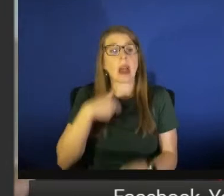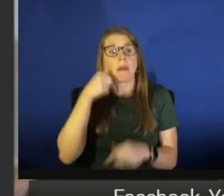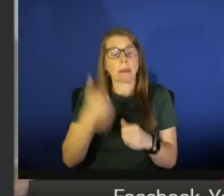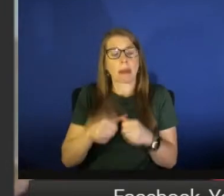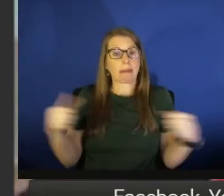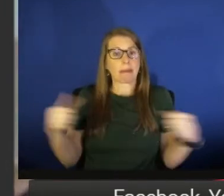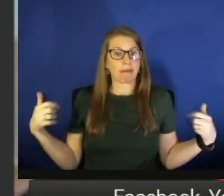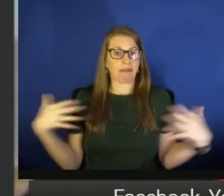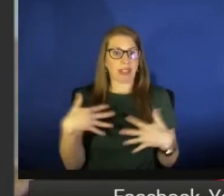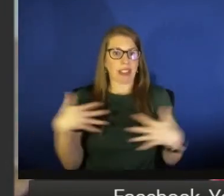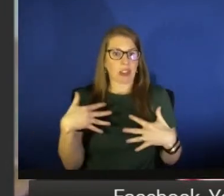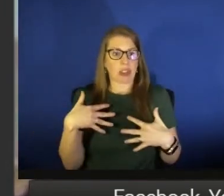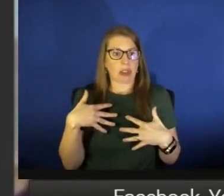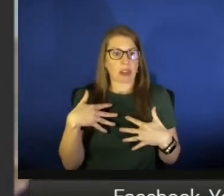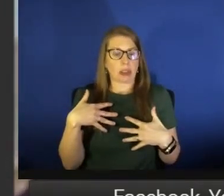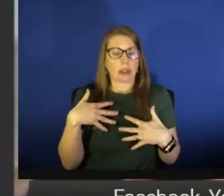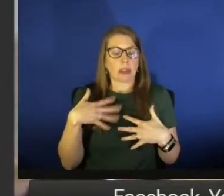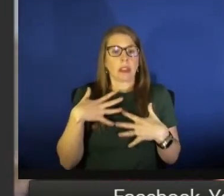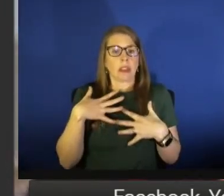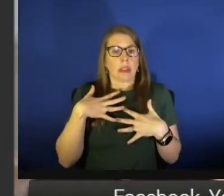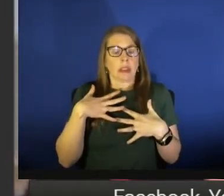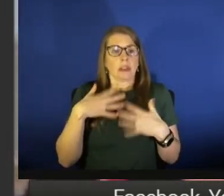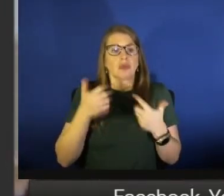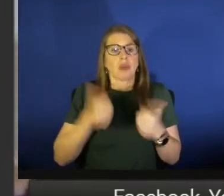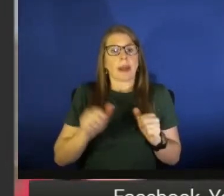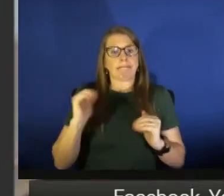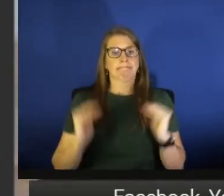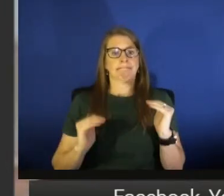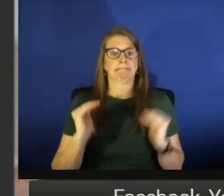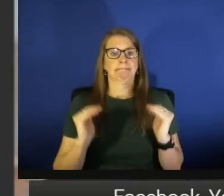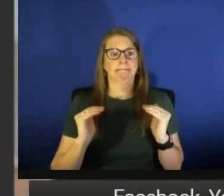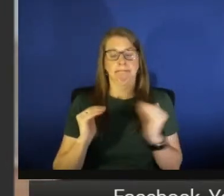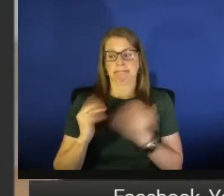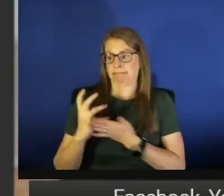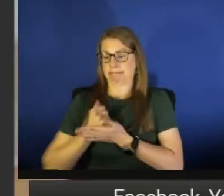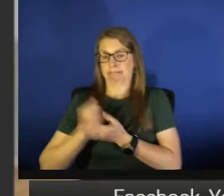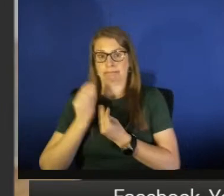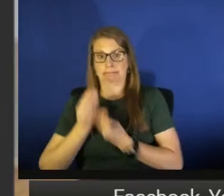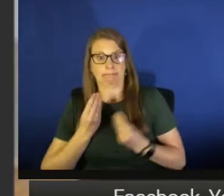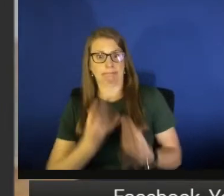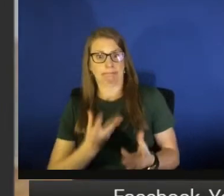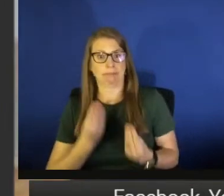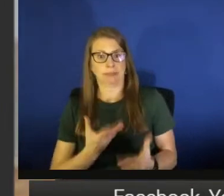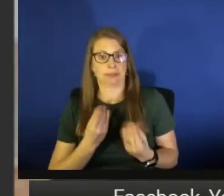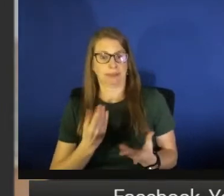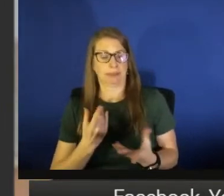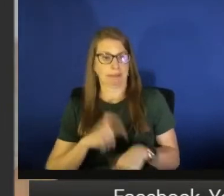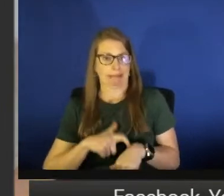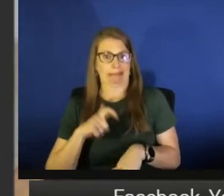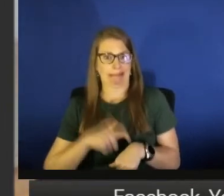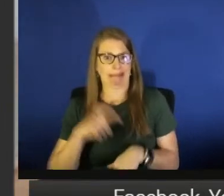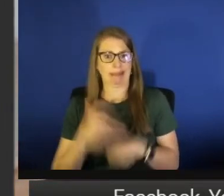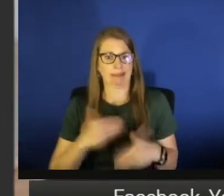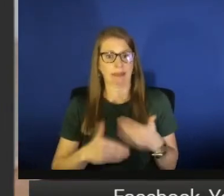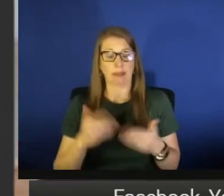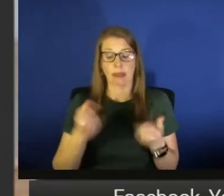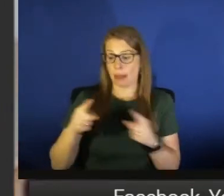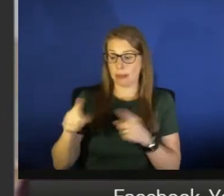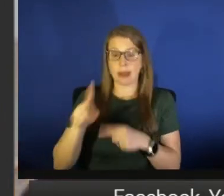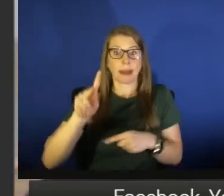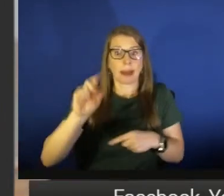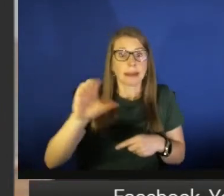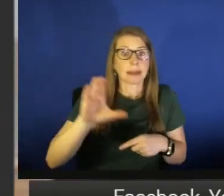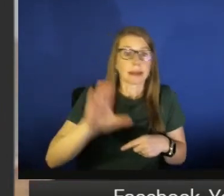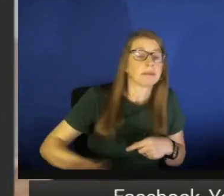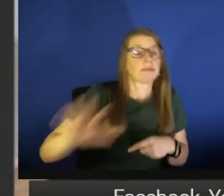fear and trying to balance getting the information out in a timely manner, just what was happening around Kansas City.